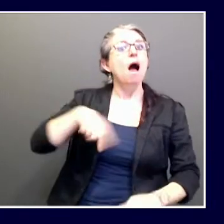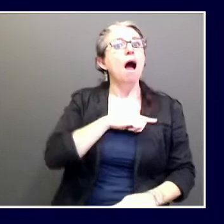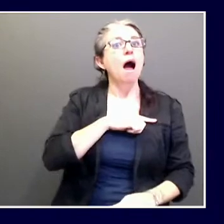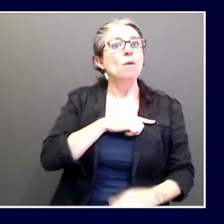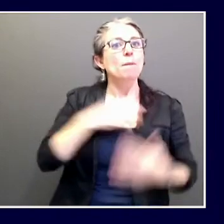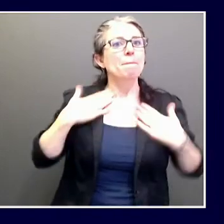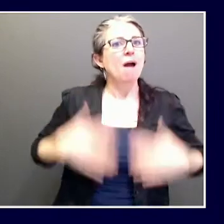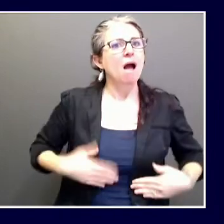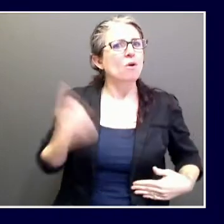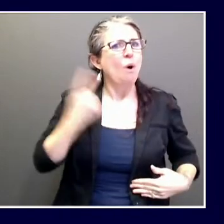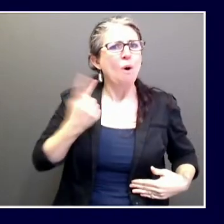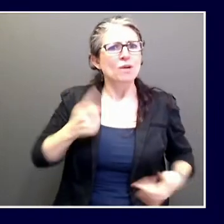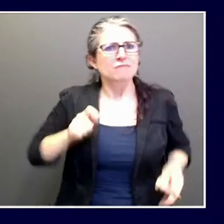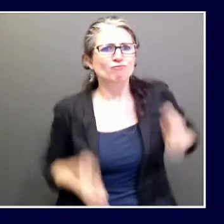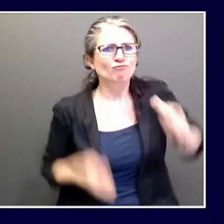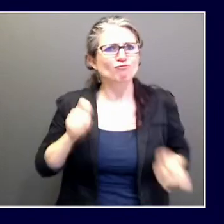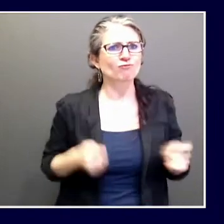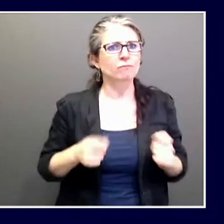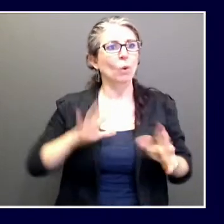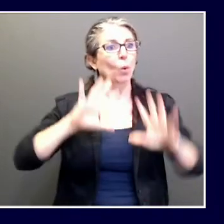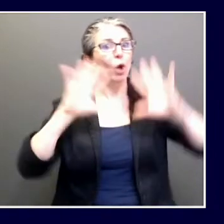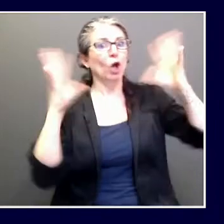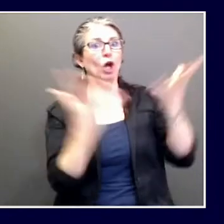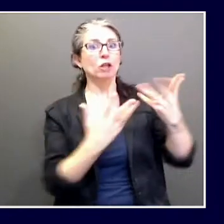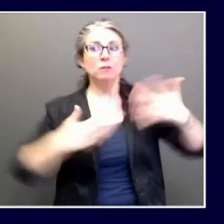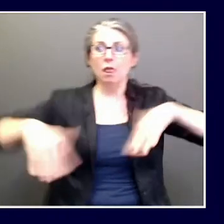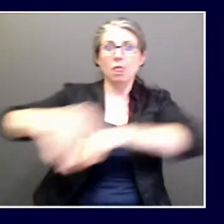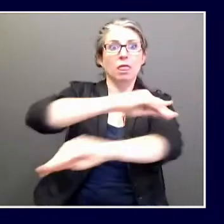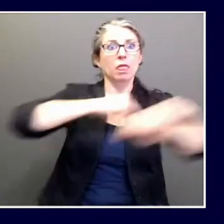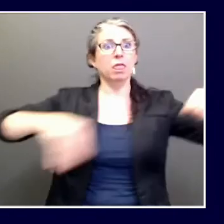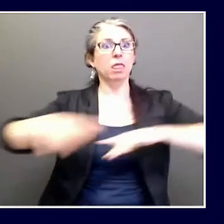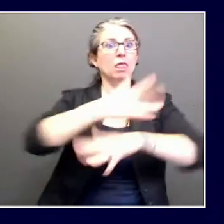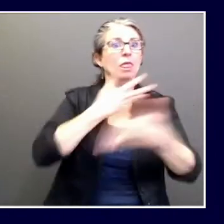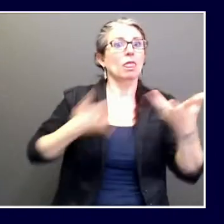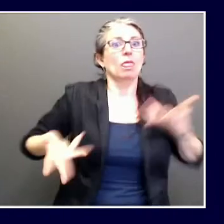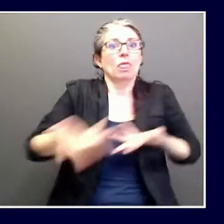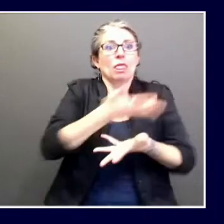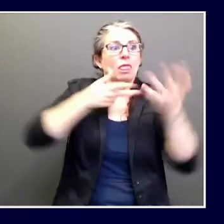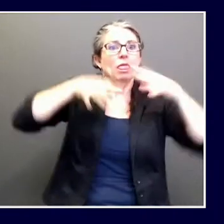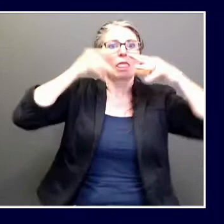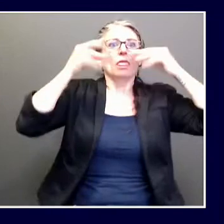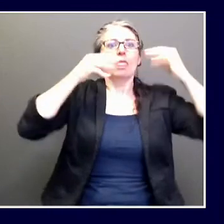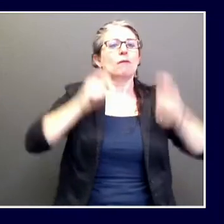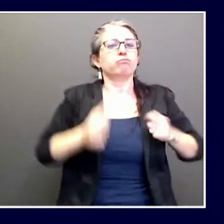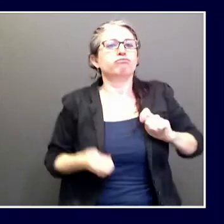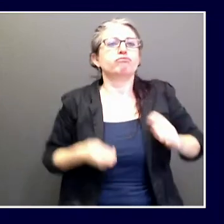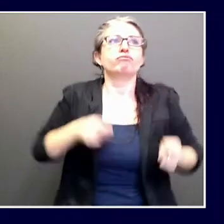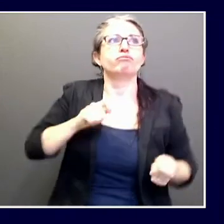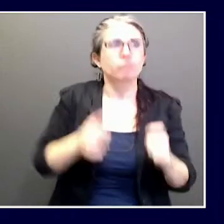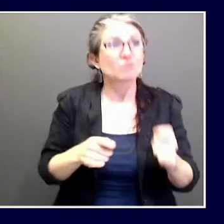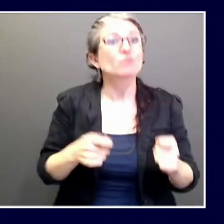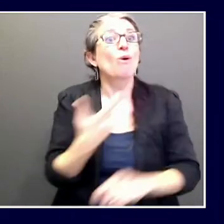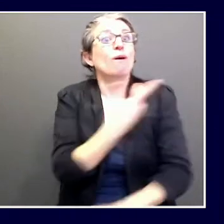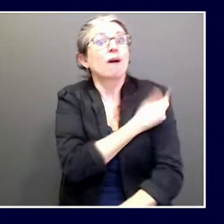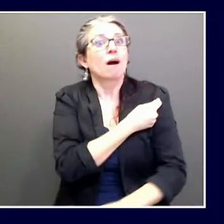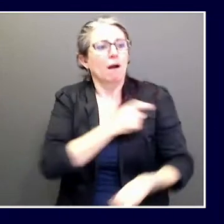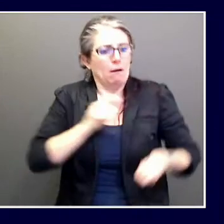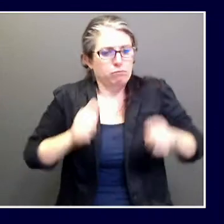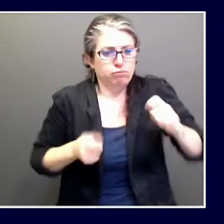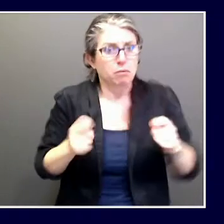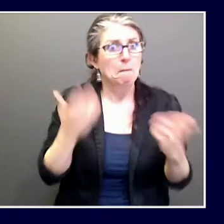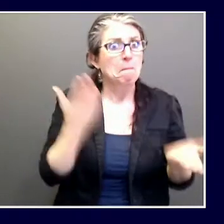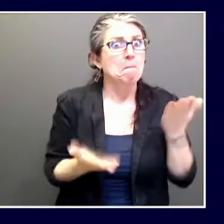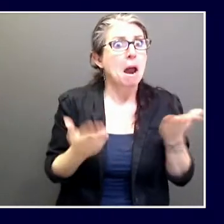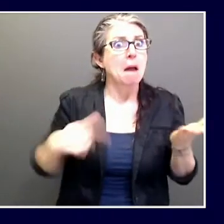a slightly different variant, Omicron, from the ones that were in the vaccine, your body's immune system has